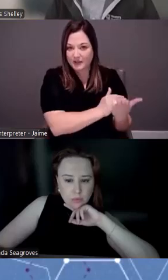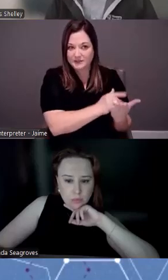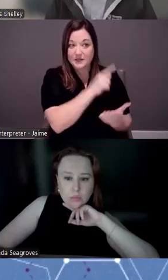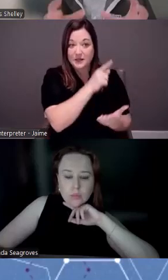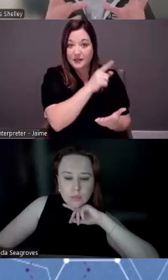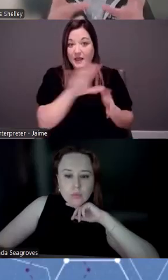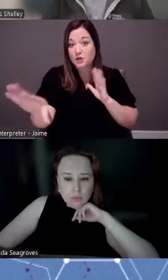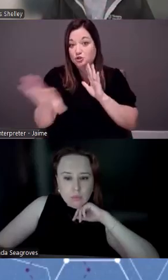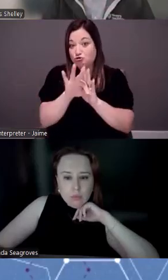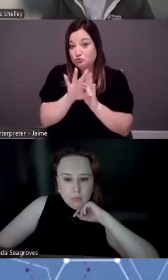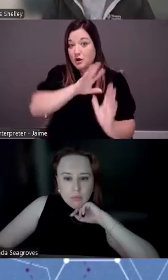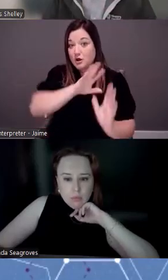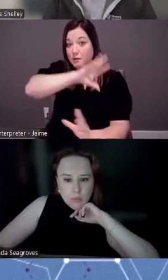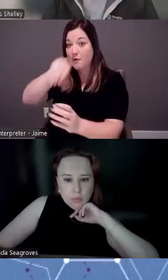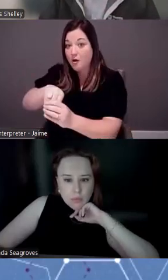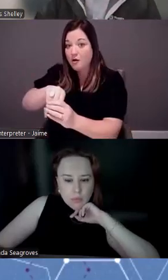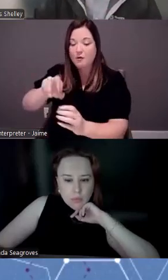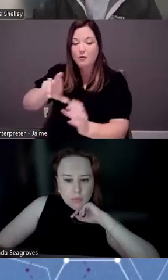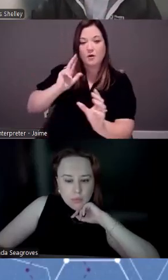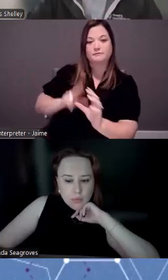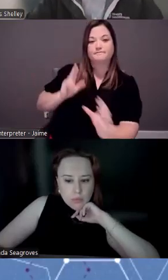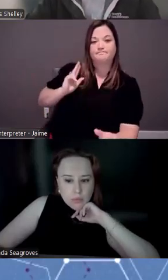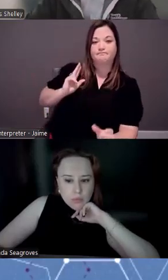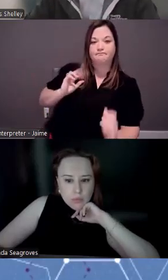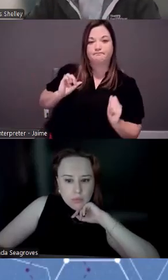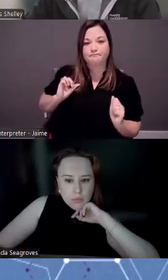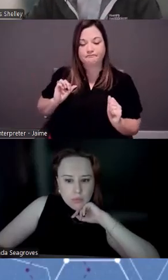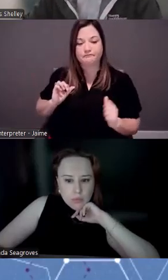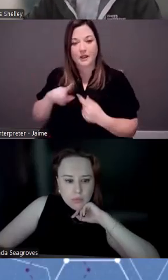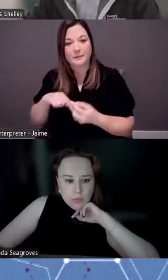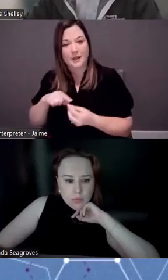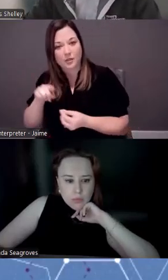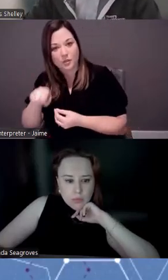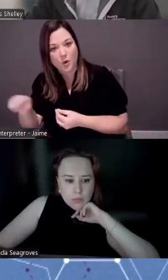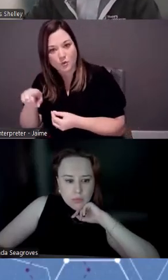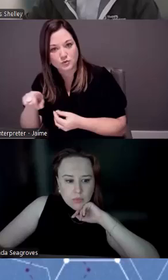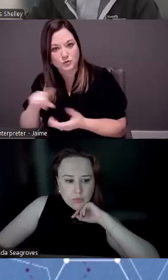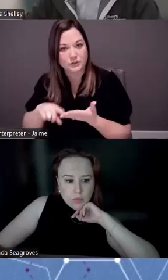of, specifically about those researchers in that group.